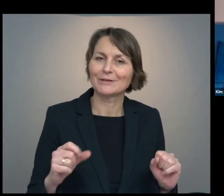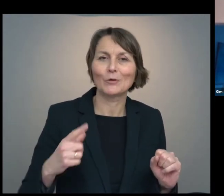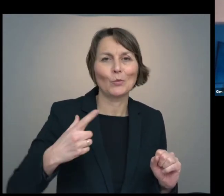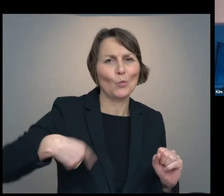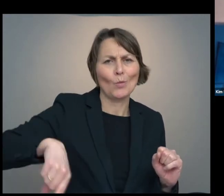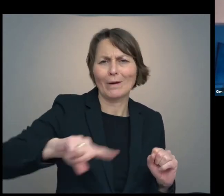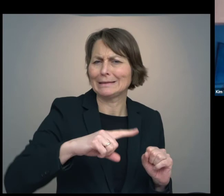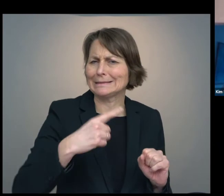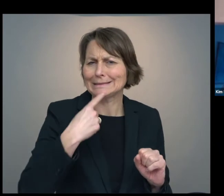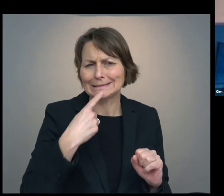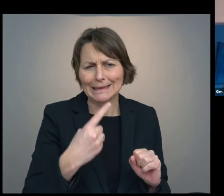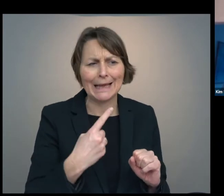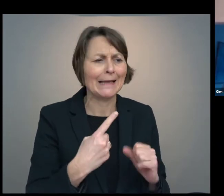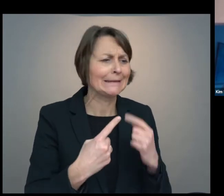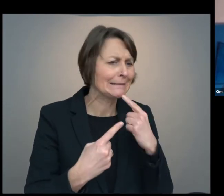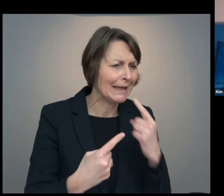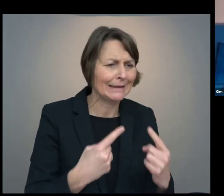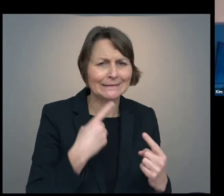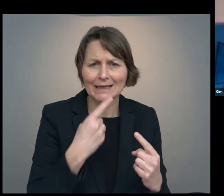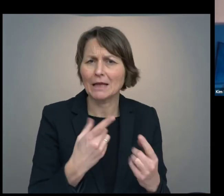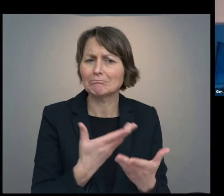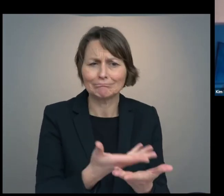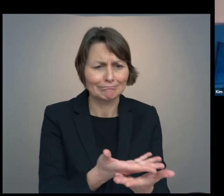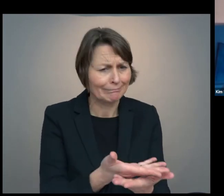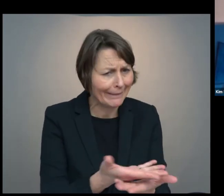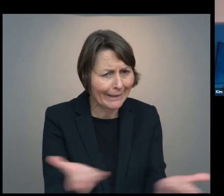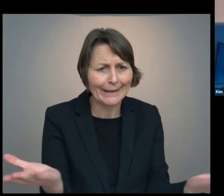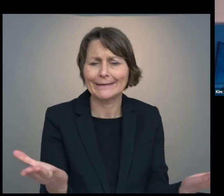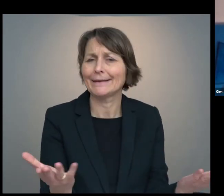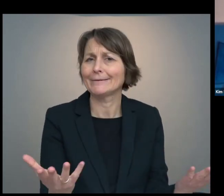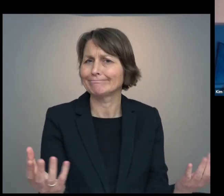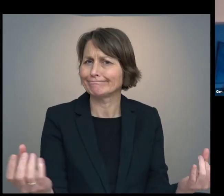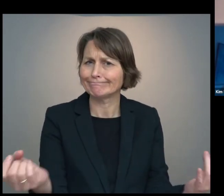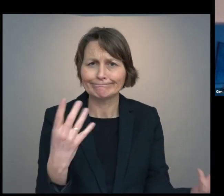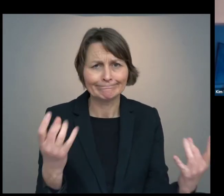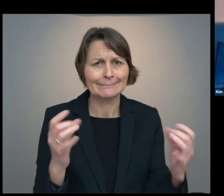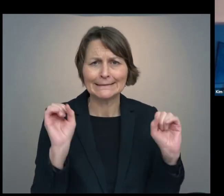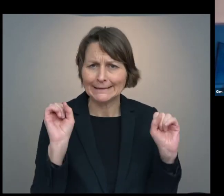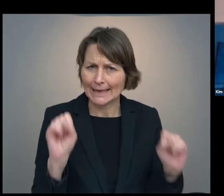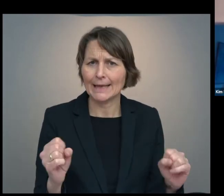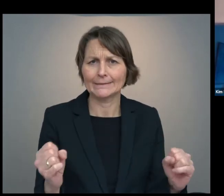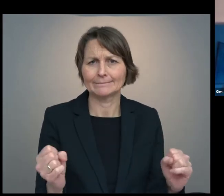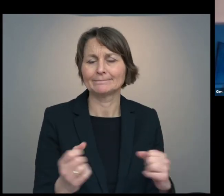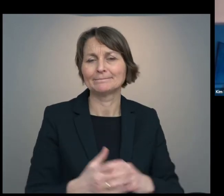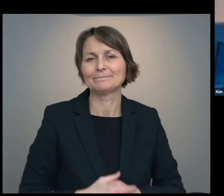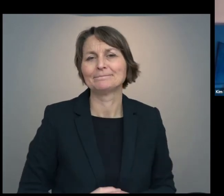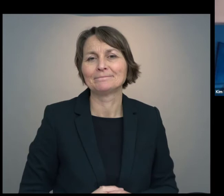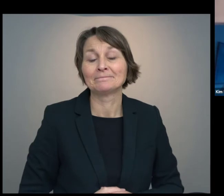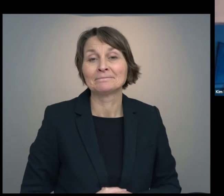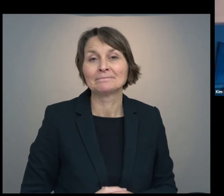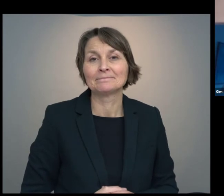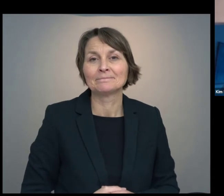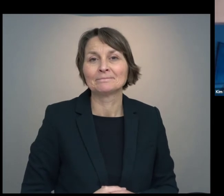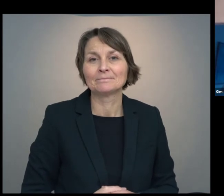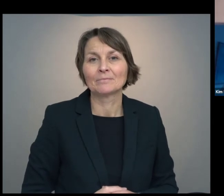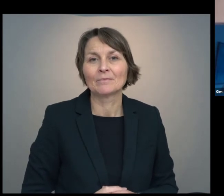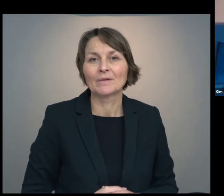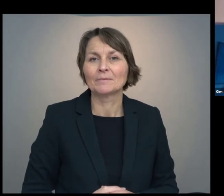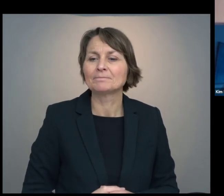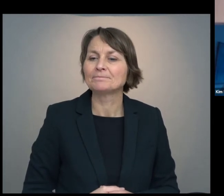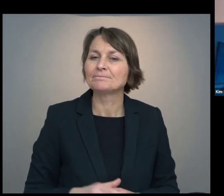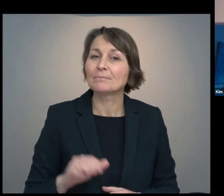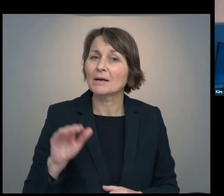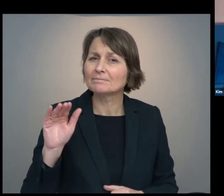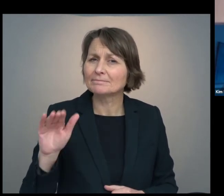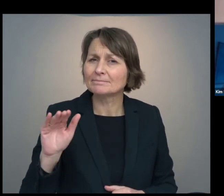do, but like we all mentioned, we're always open to suggestions from the community.